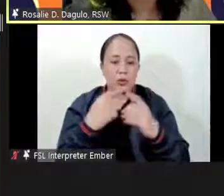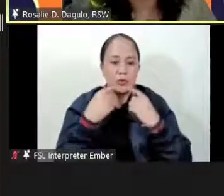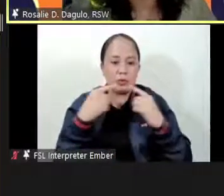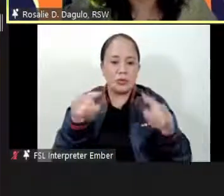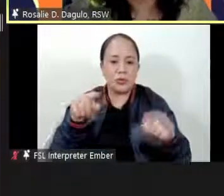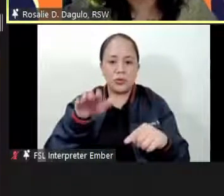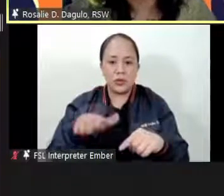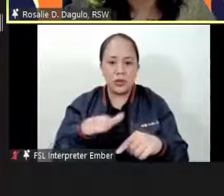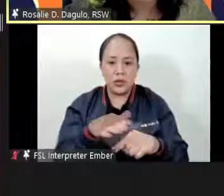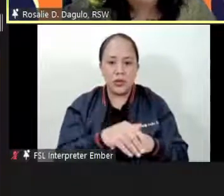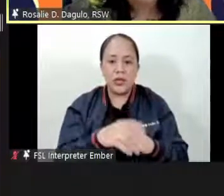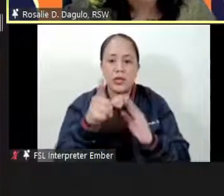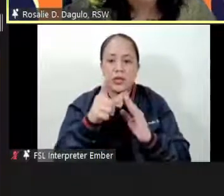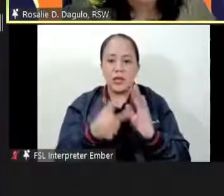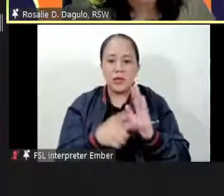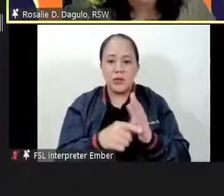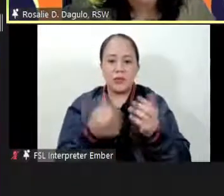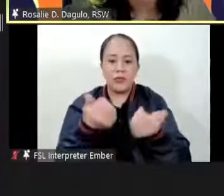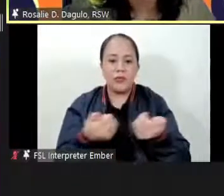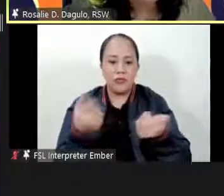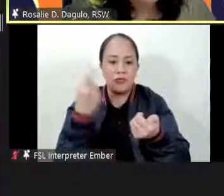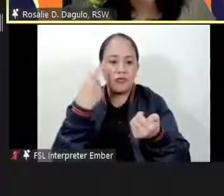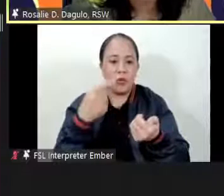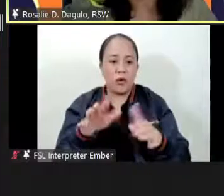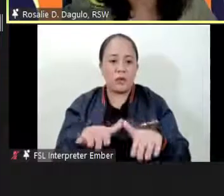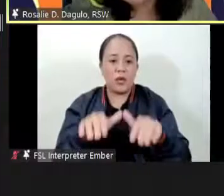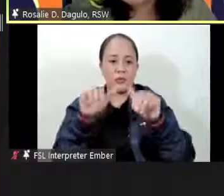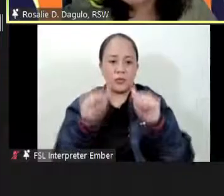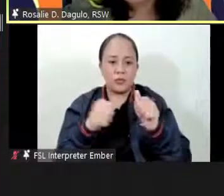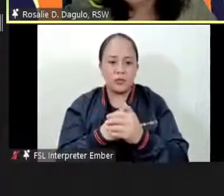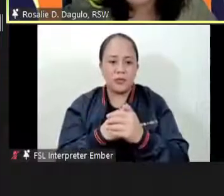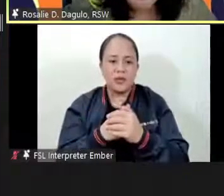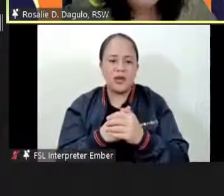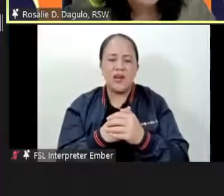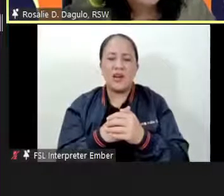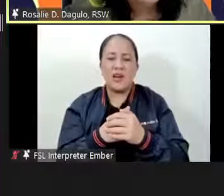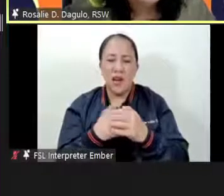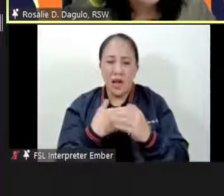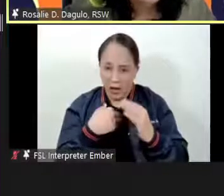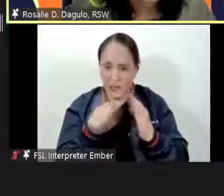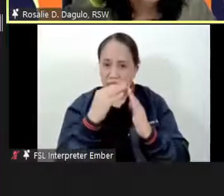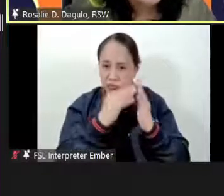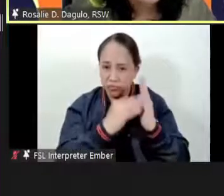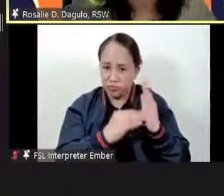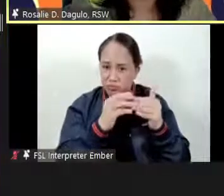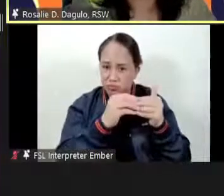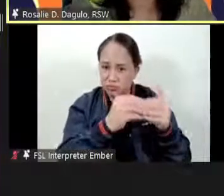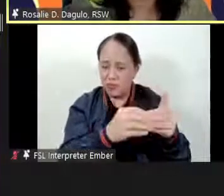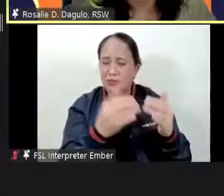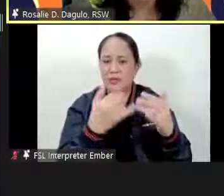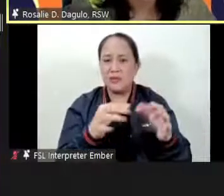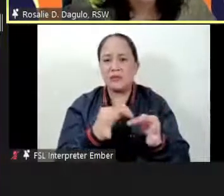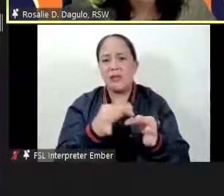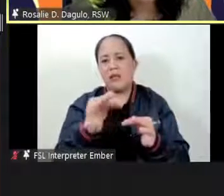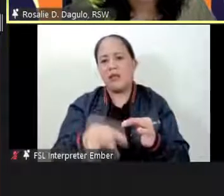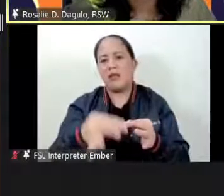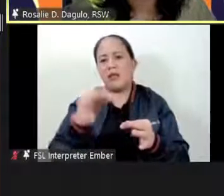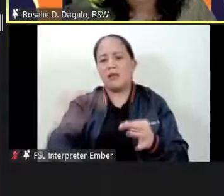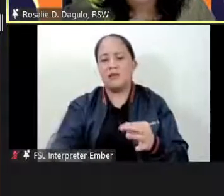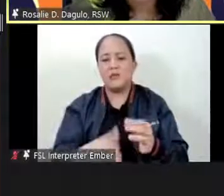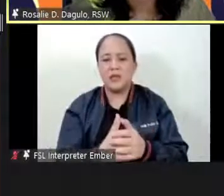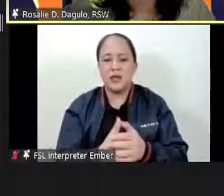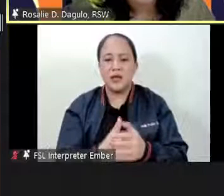child legally available for adoption. But even with these guidelines, delays have been observed in